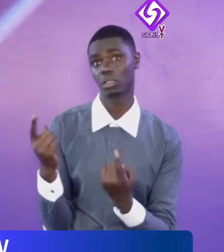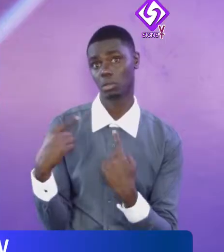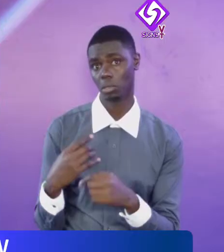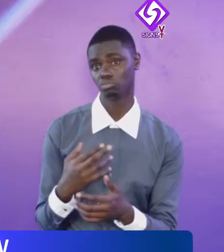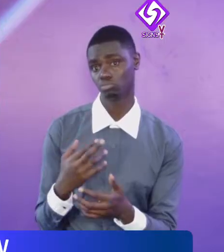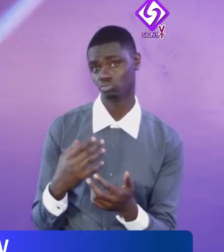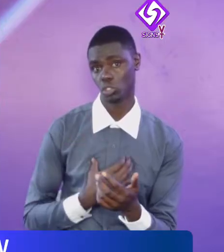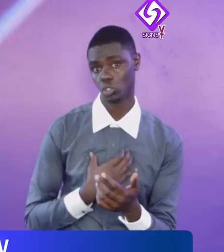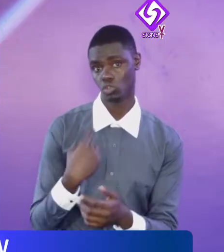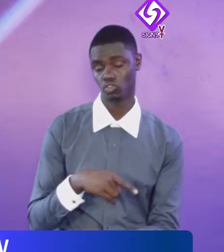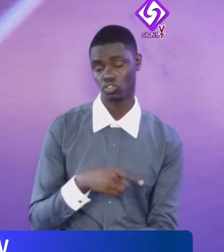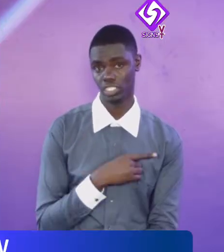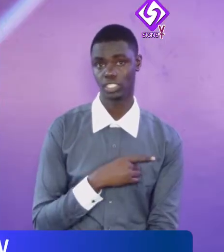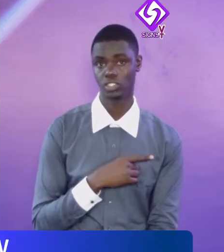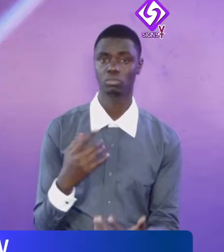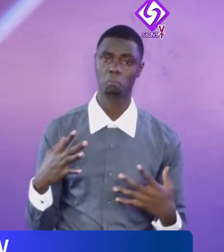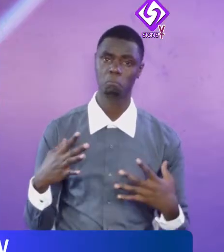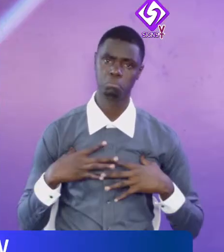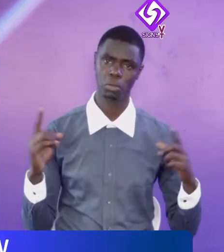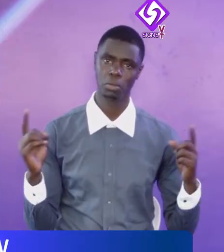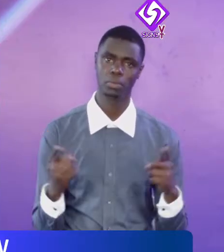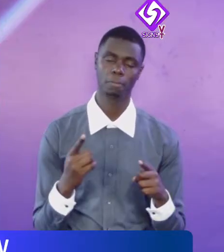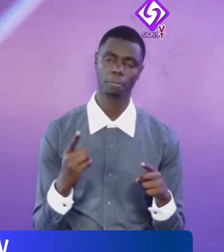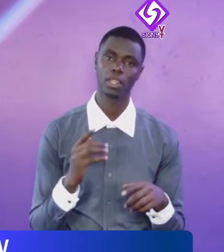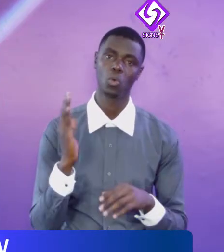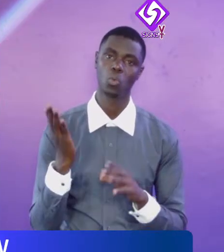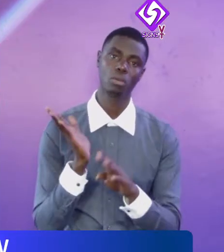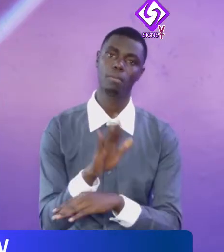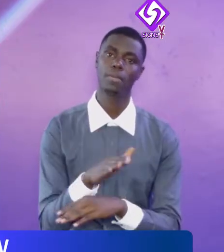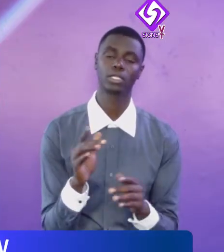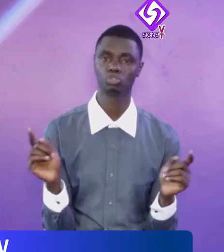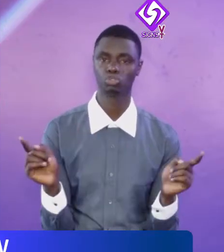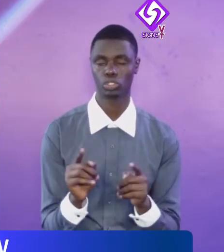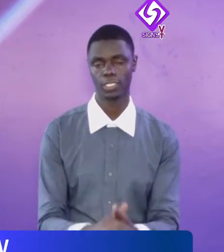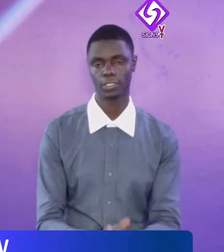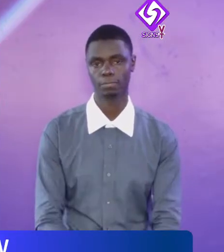visit. We're going to take a break and we'll be back shortly. Thank you very much.